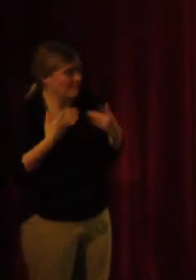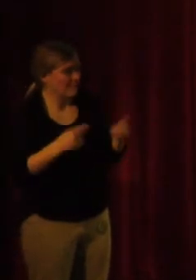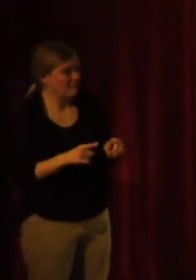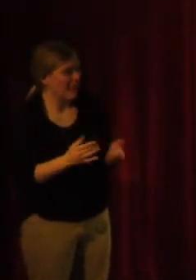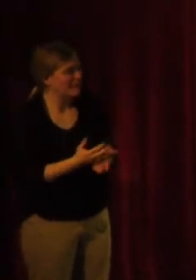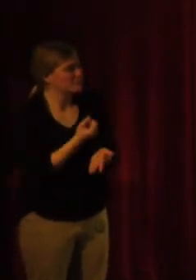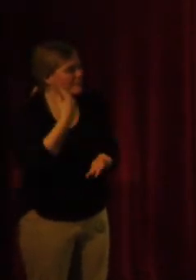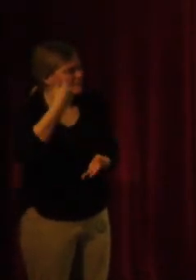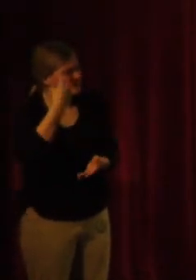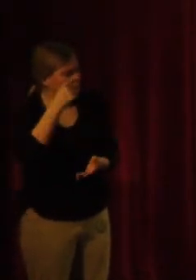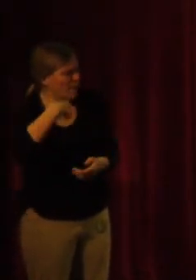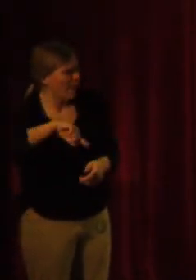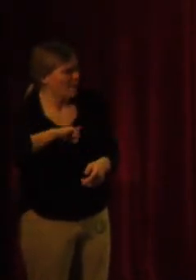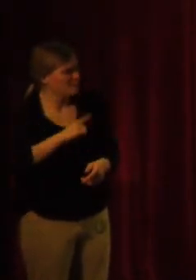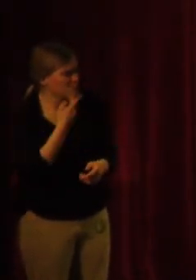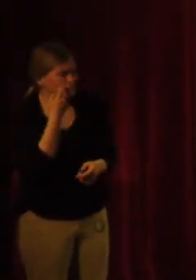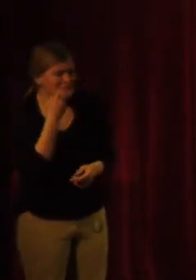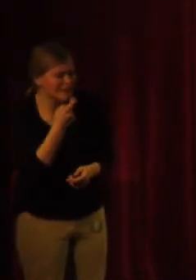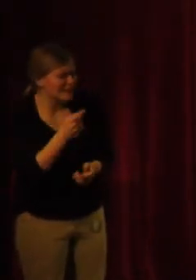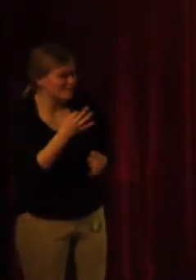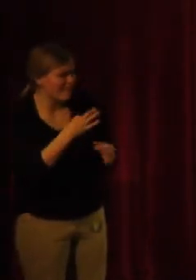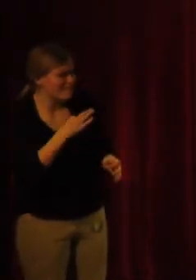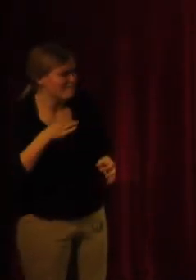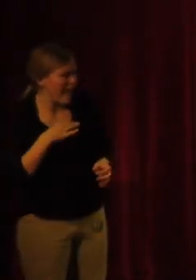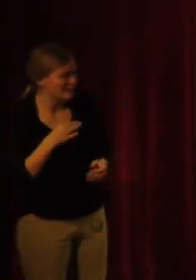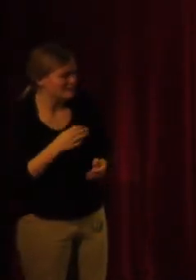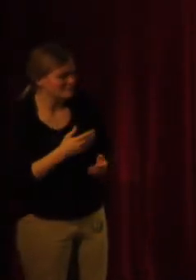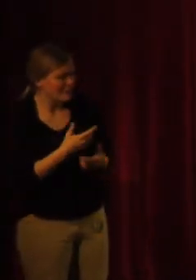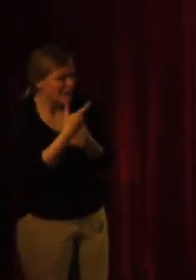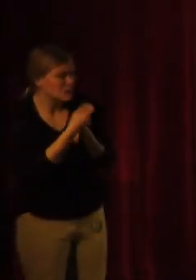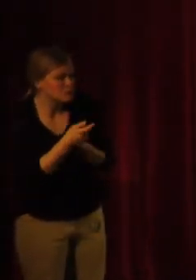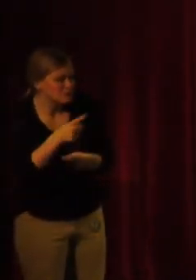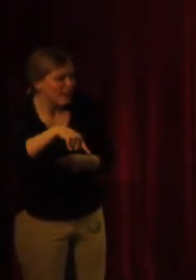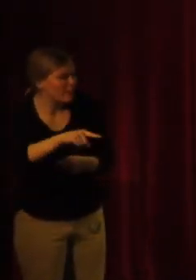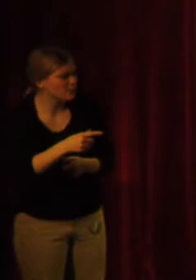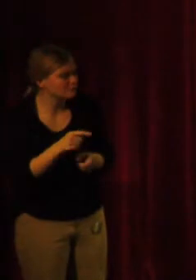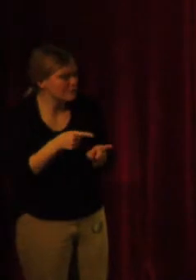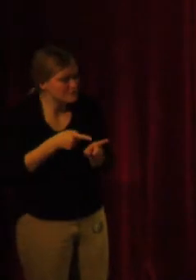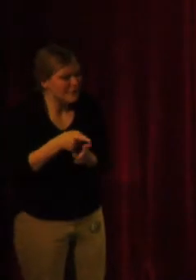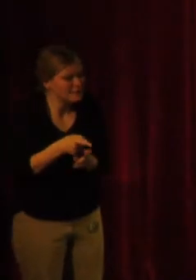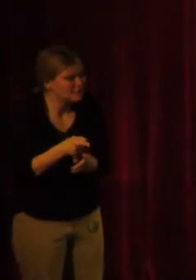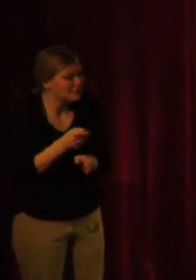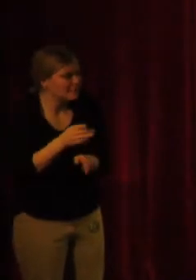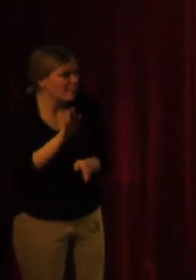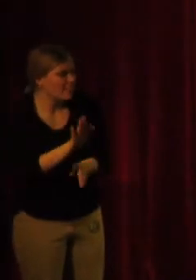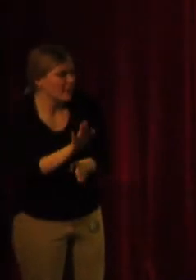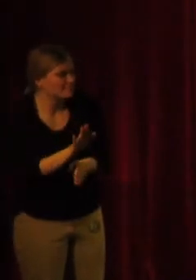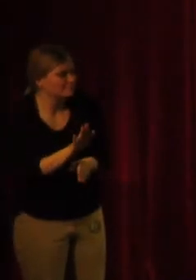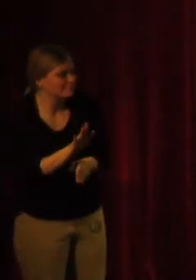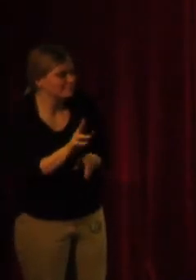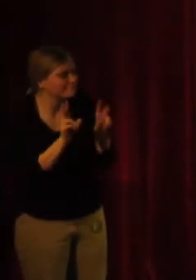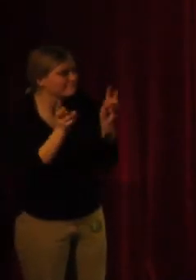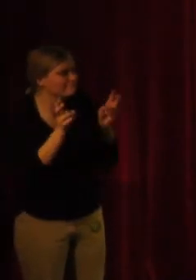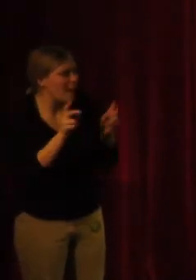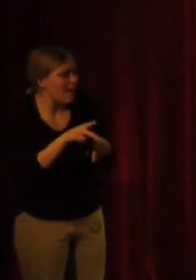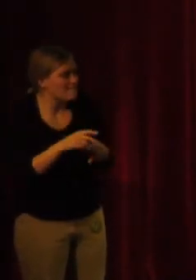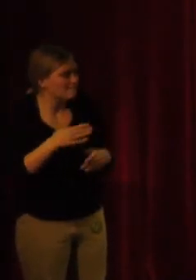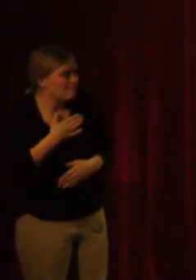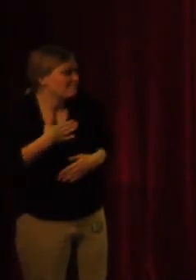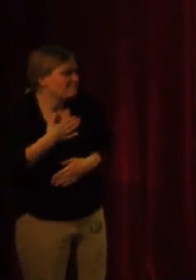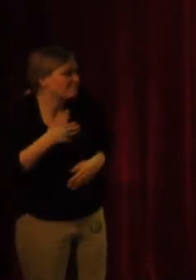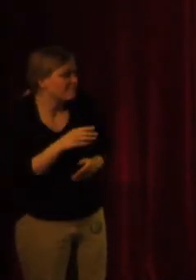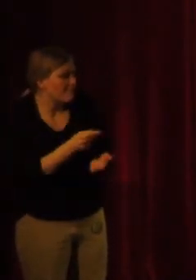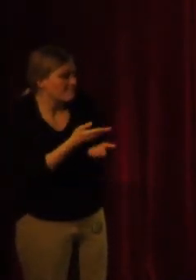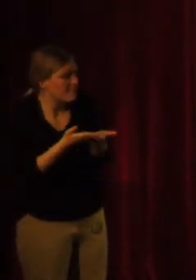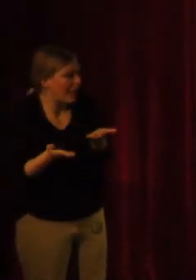faculty interests. What are our faculty's specialties? What are their sort of pet projects in all the spare time that we have? What